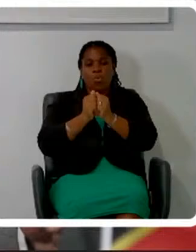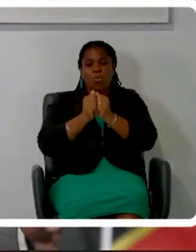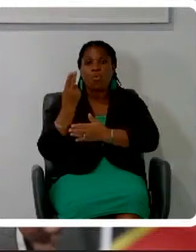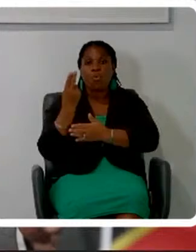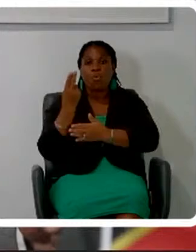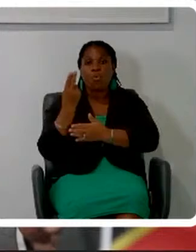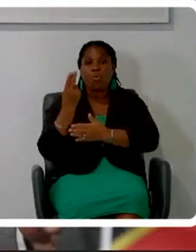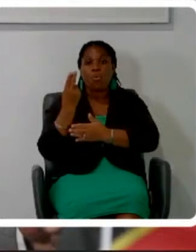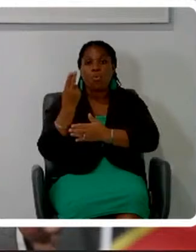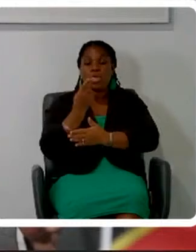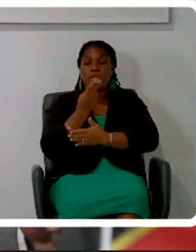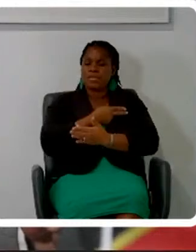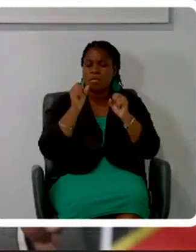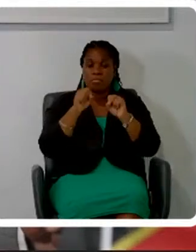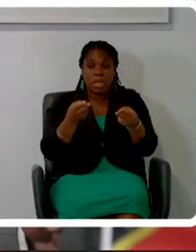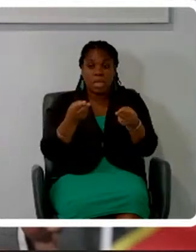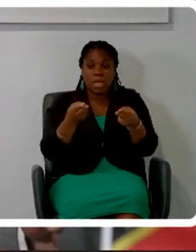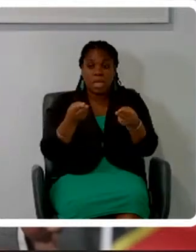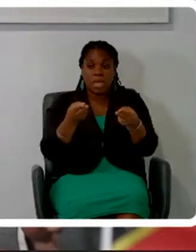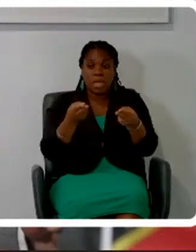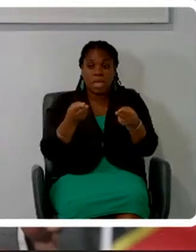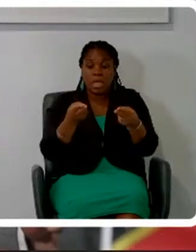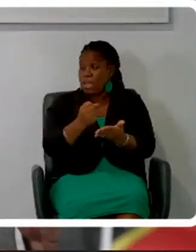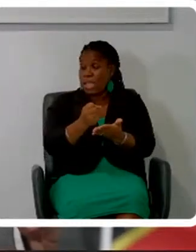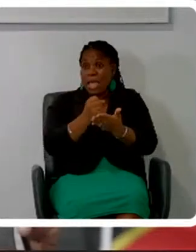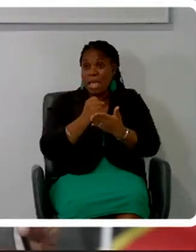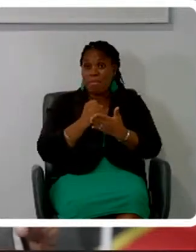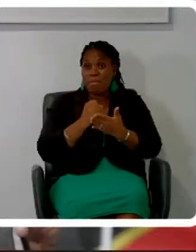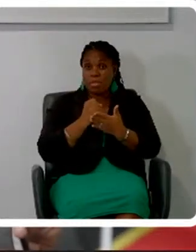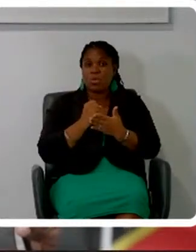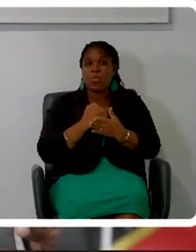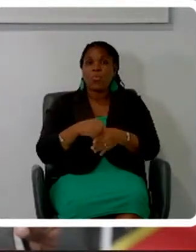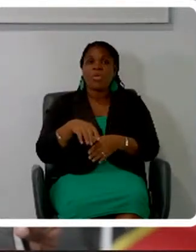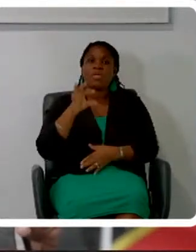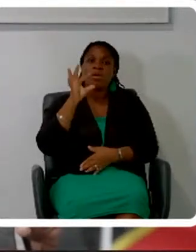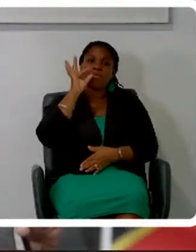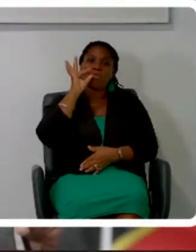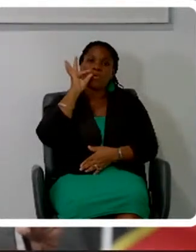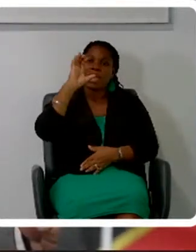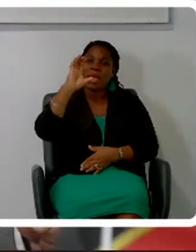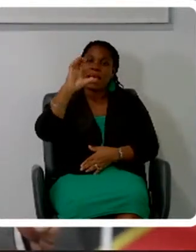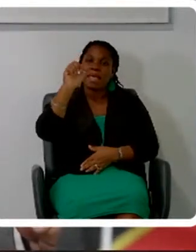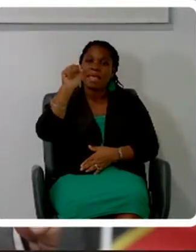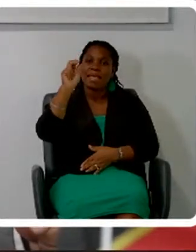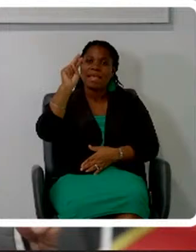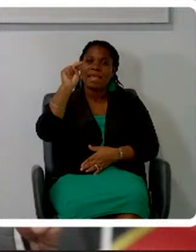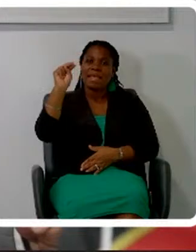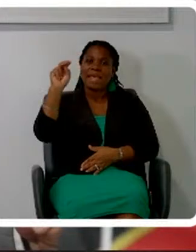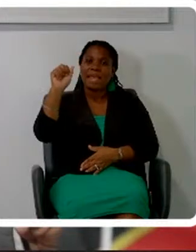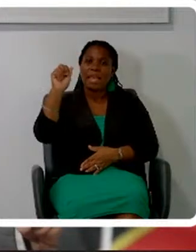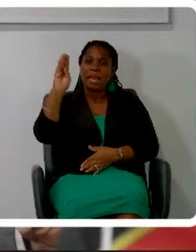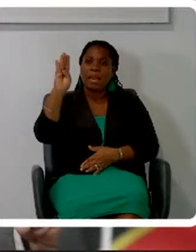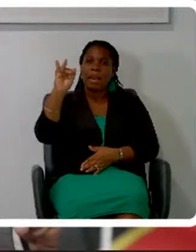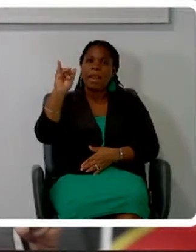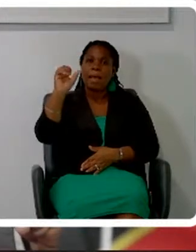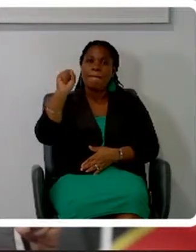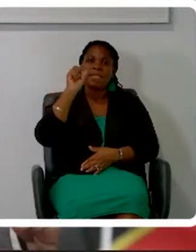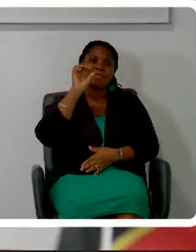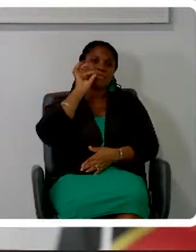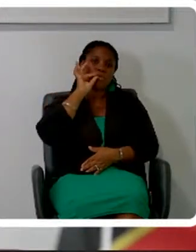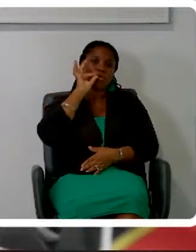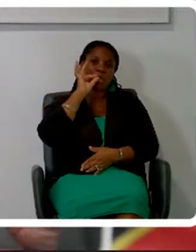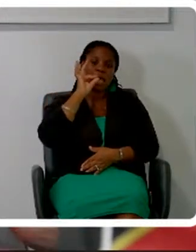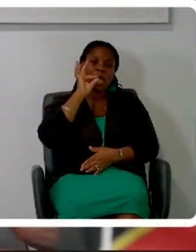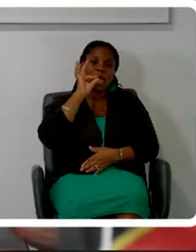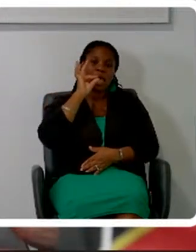other possibilities. Right now, they're helping us with our cannabis industry. They have the largest study of cannabis in the whole of the United States of